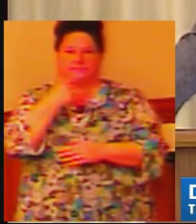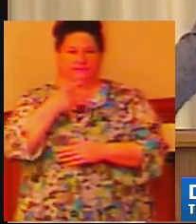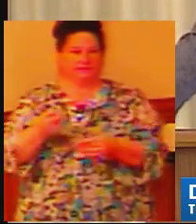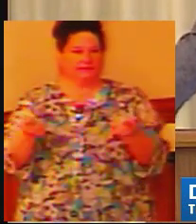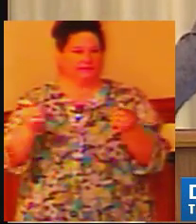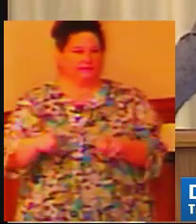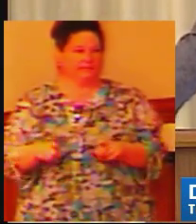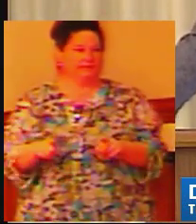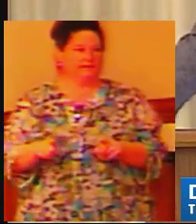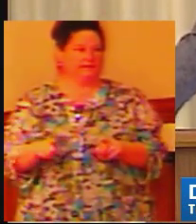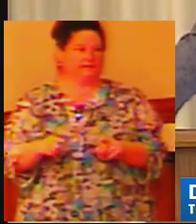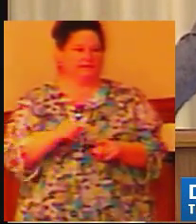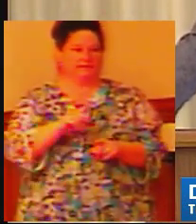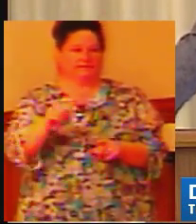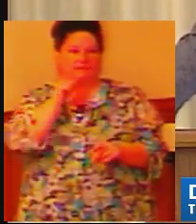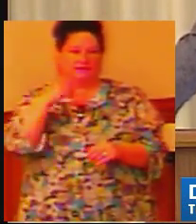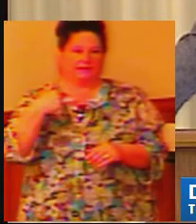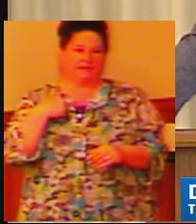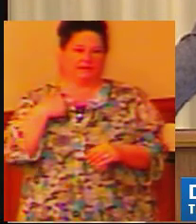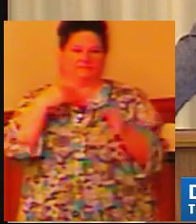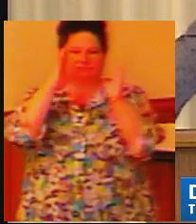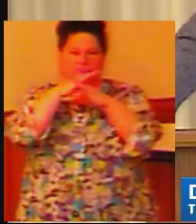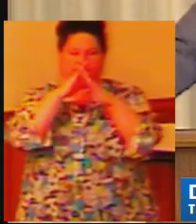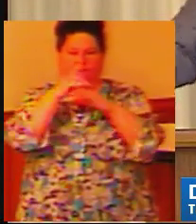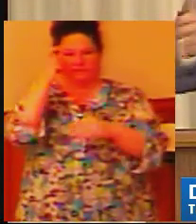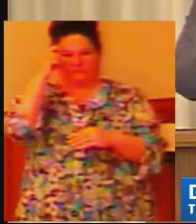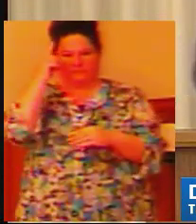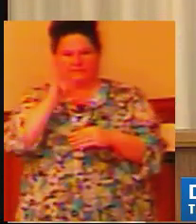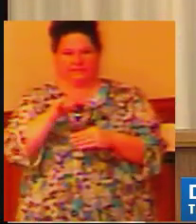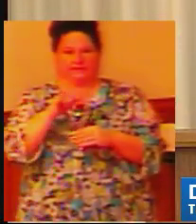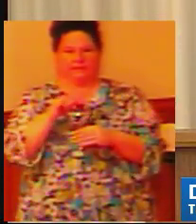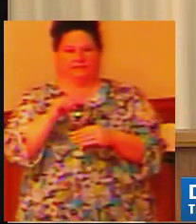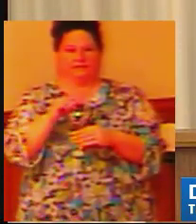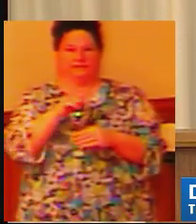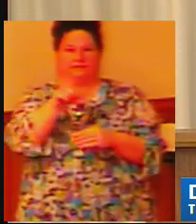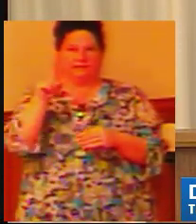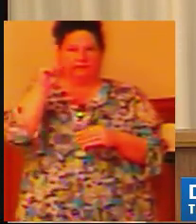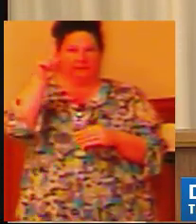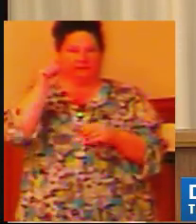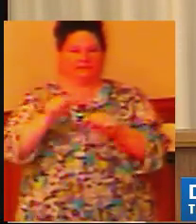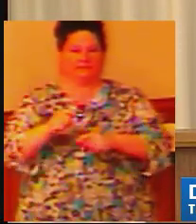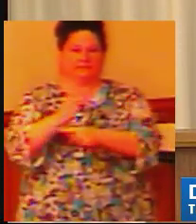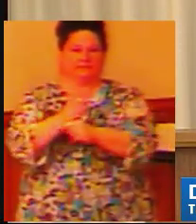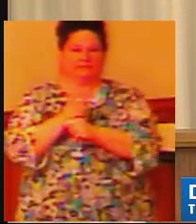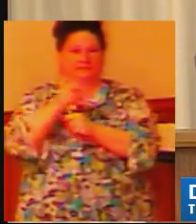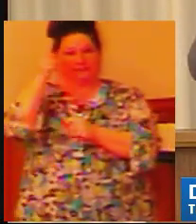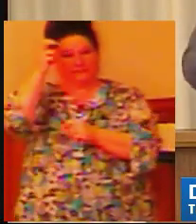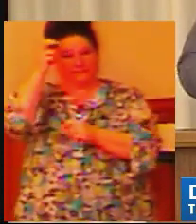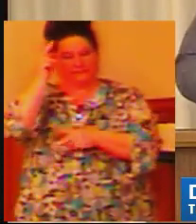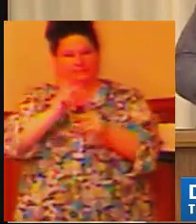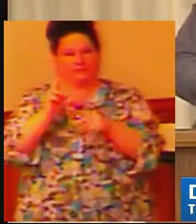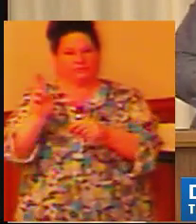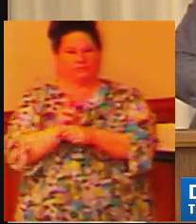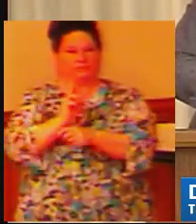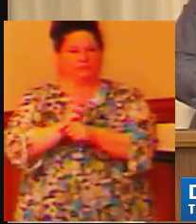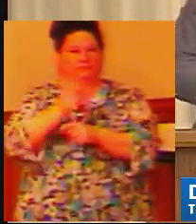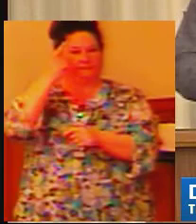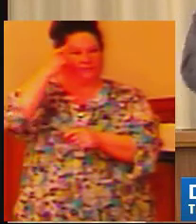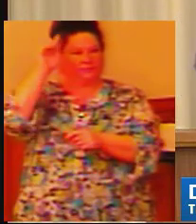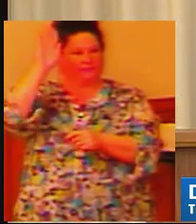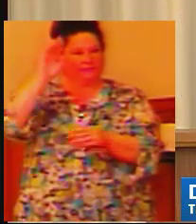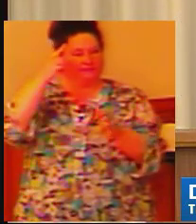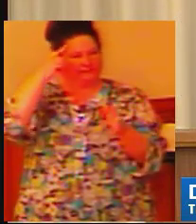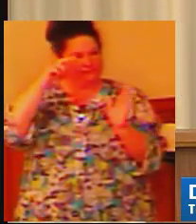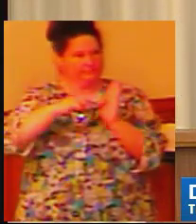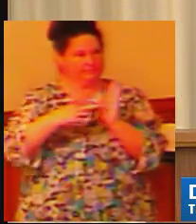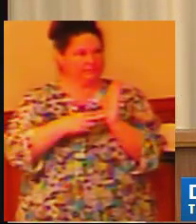existence, then you're not going to have trouble understanding that he can take evil men and use them for his purposes. So